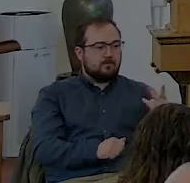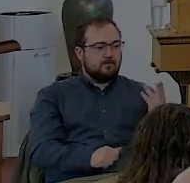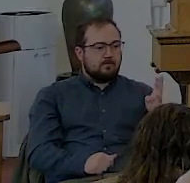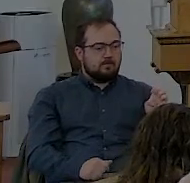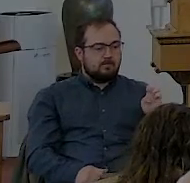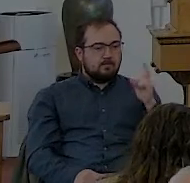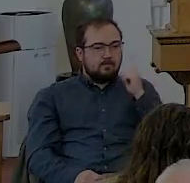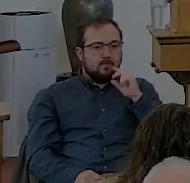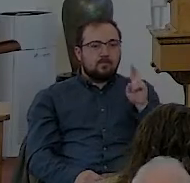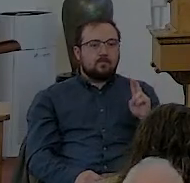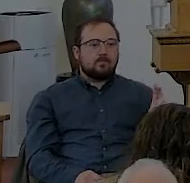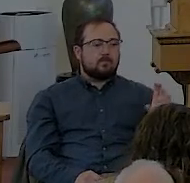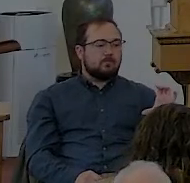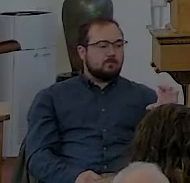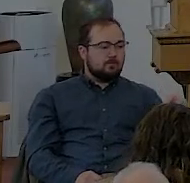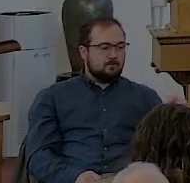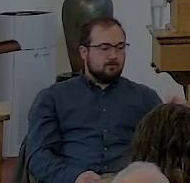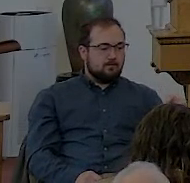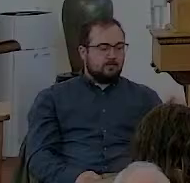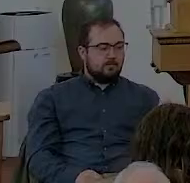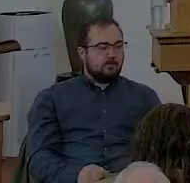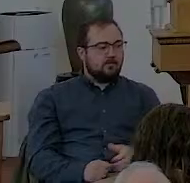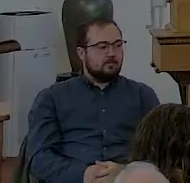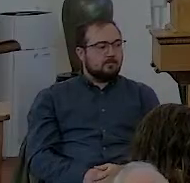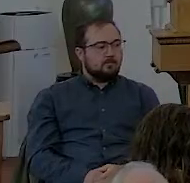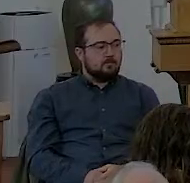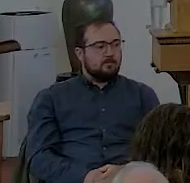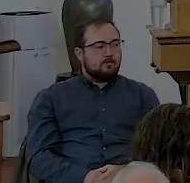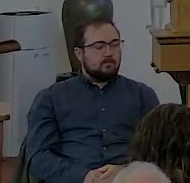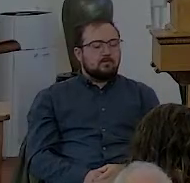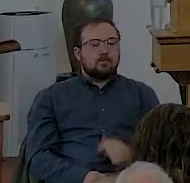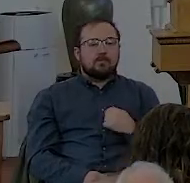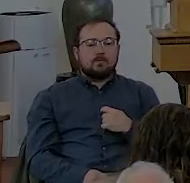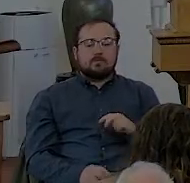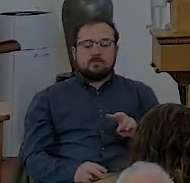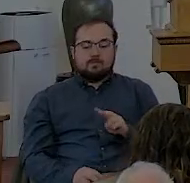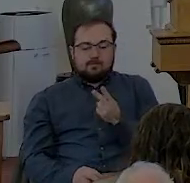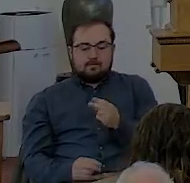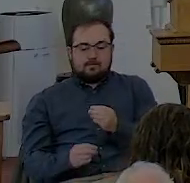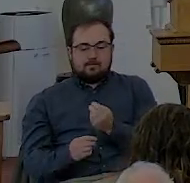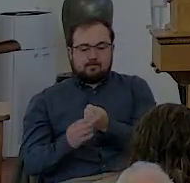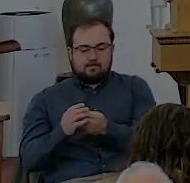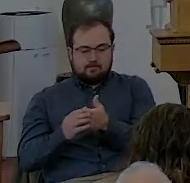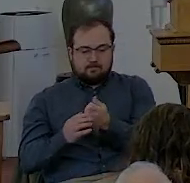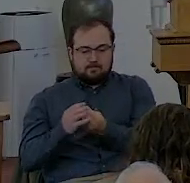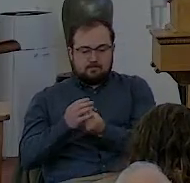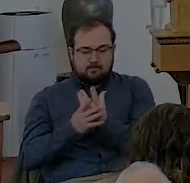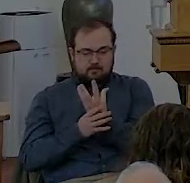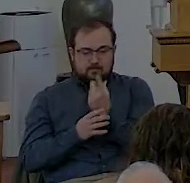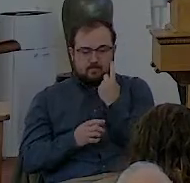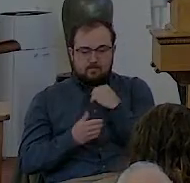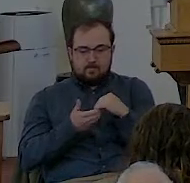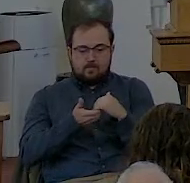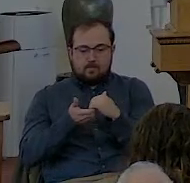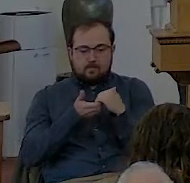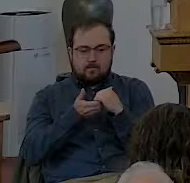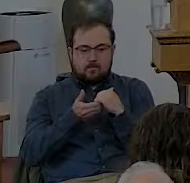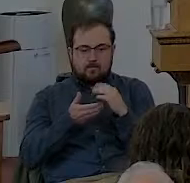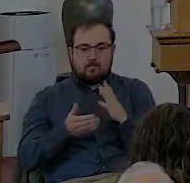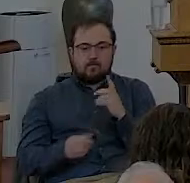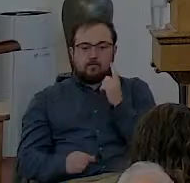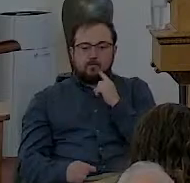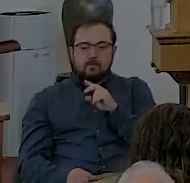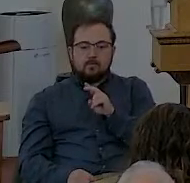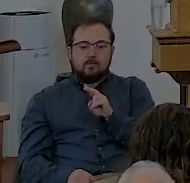Unitarian Universalist Congregation of Salem. We light our second chalice for our partner church in